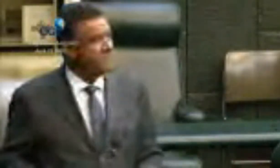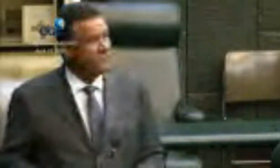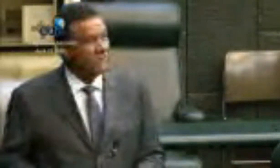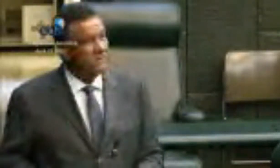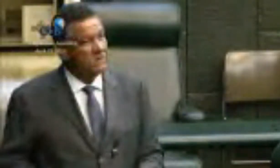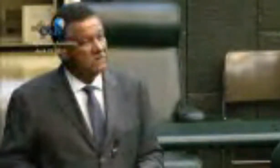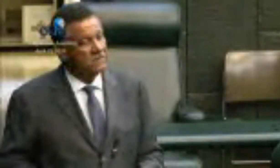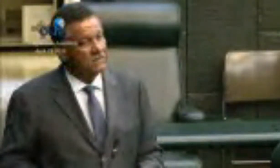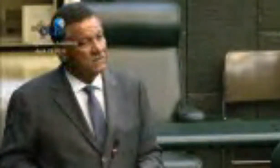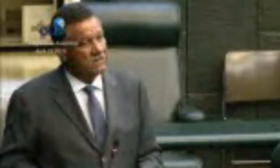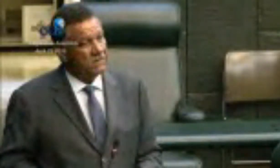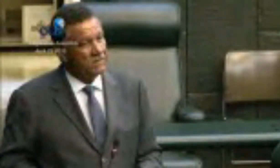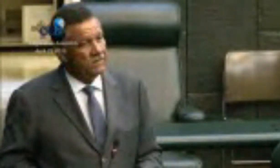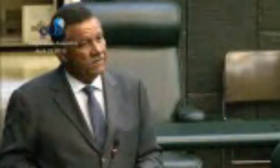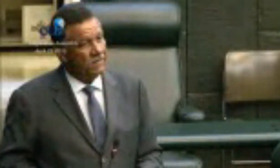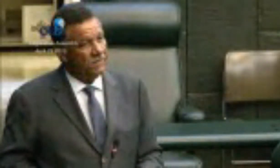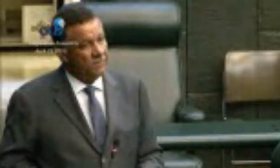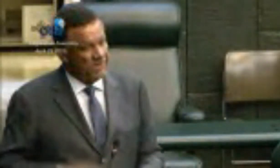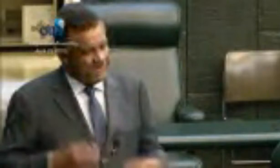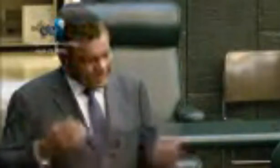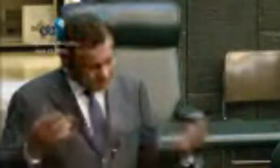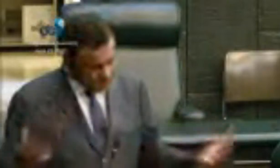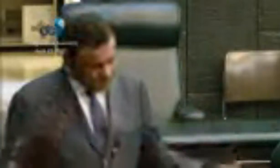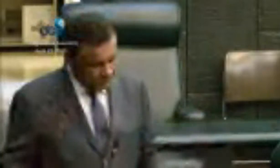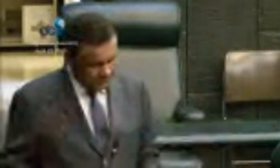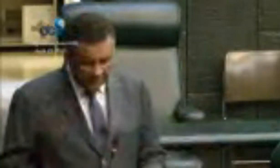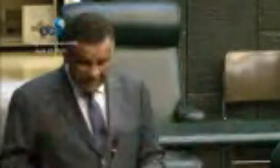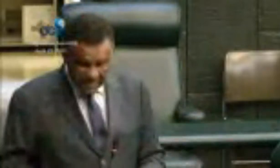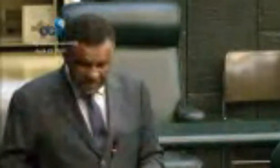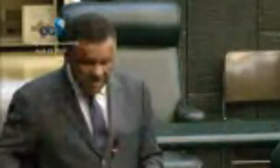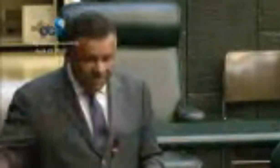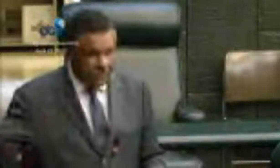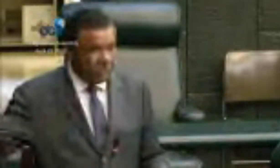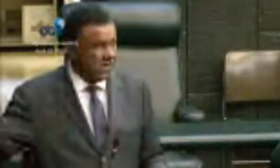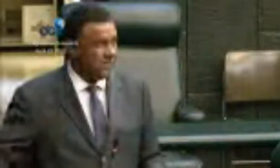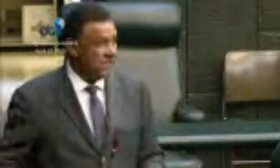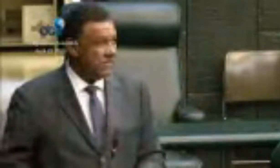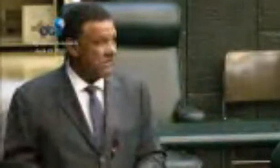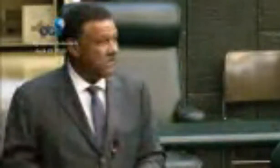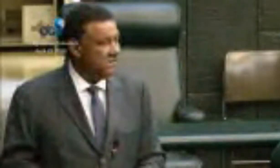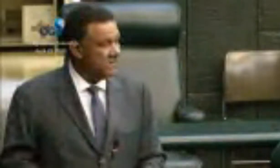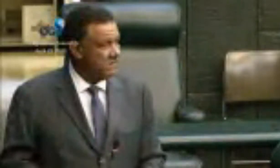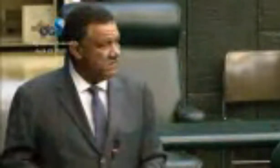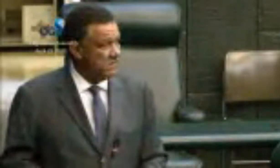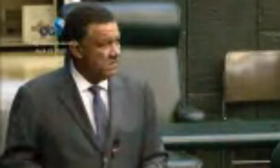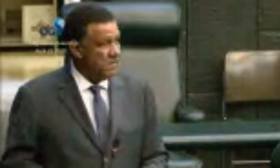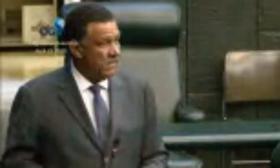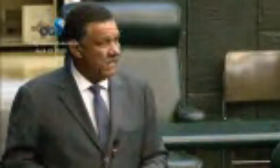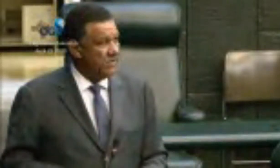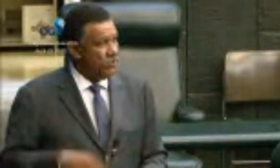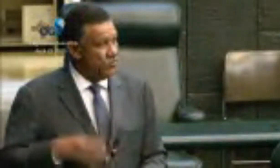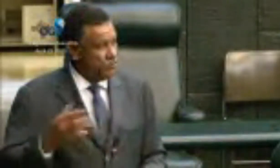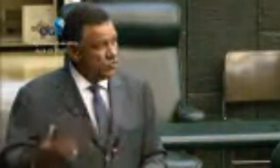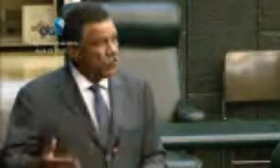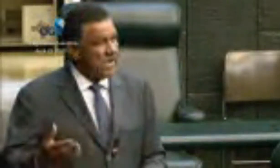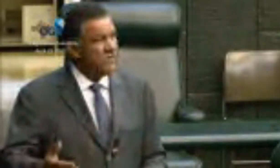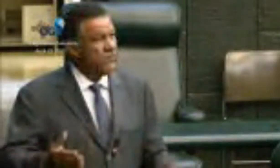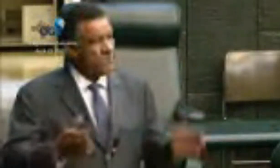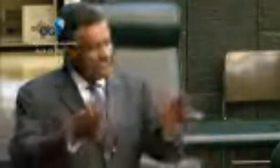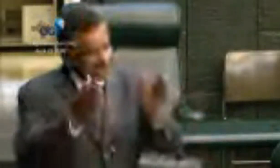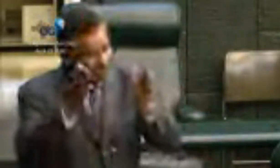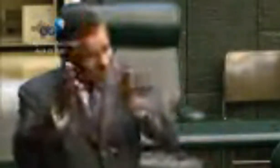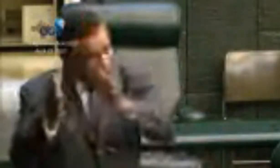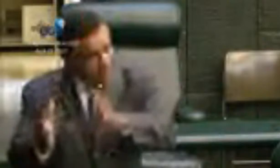We need to get everybody tested. And those who have it, we need to